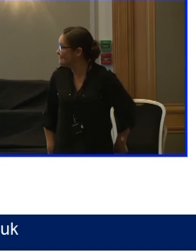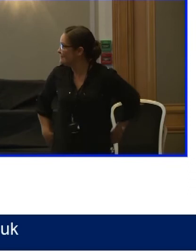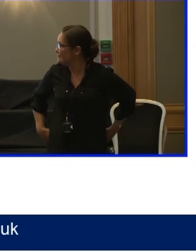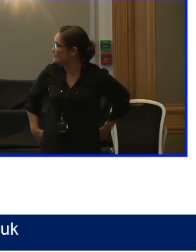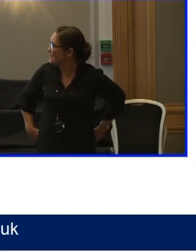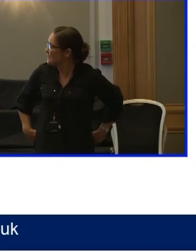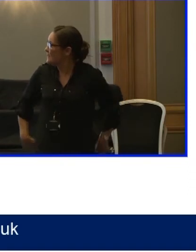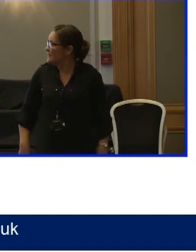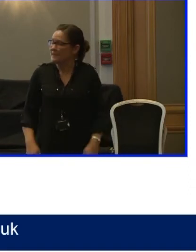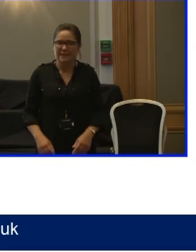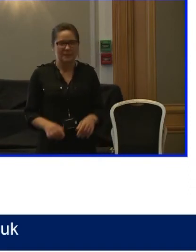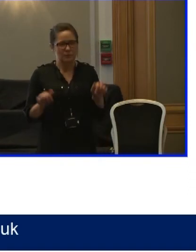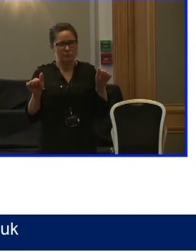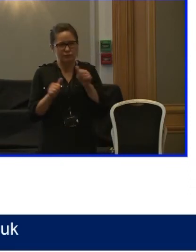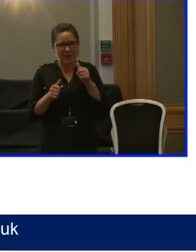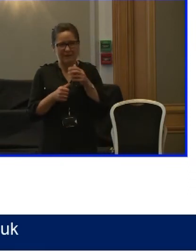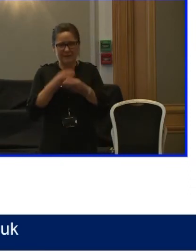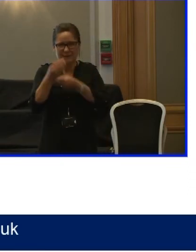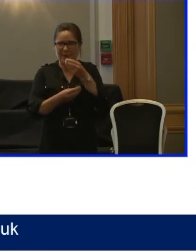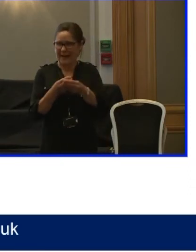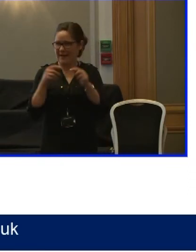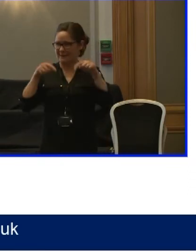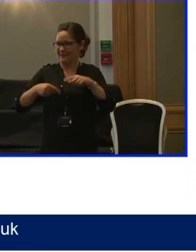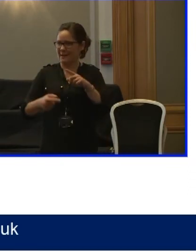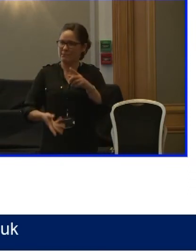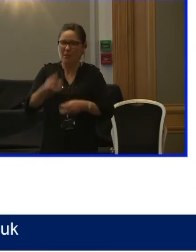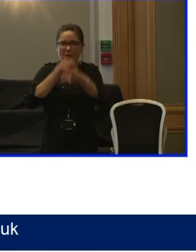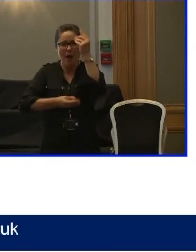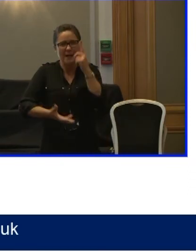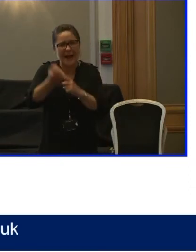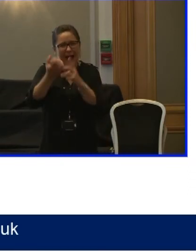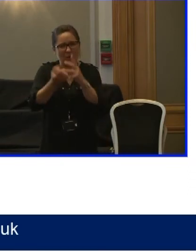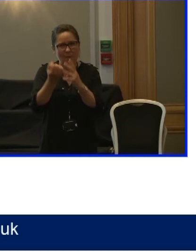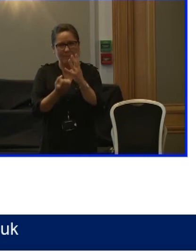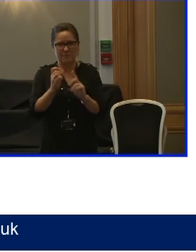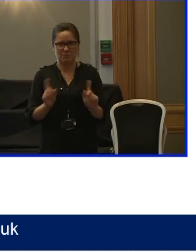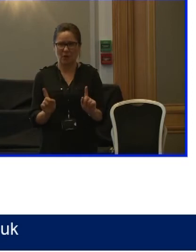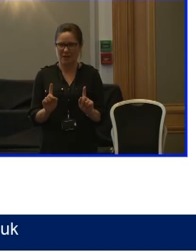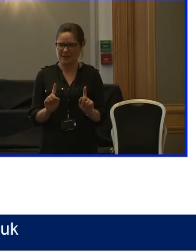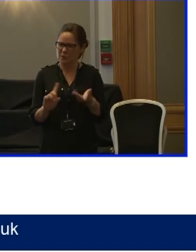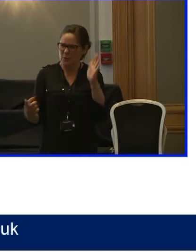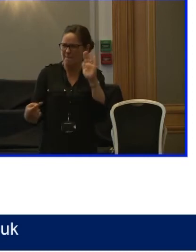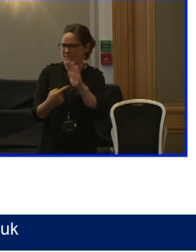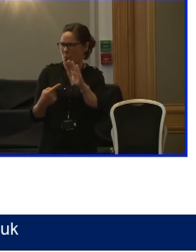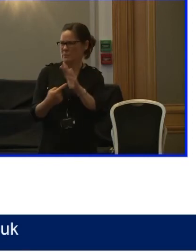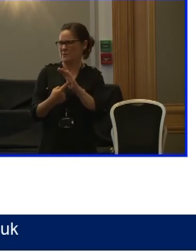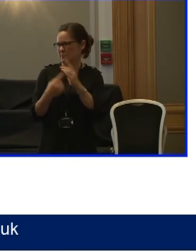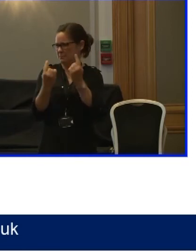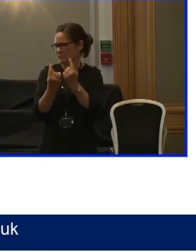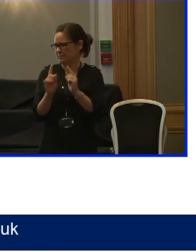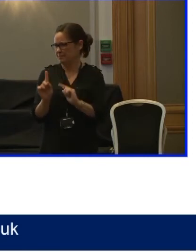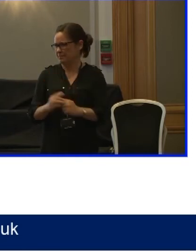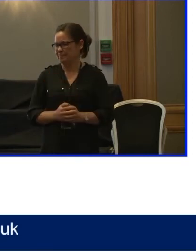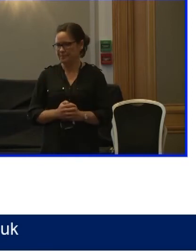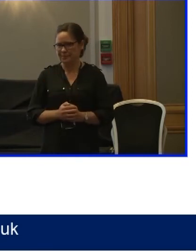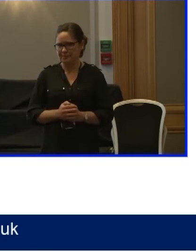just going to run through our learning outcomes for today and take some of the key take-out learnings.